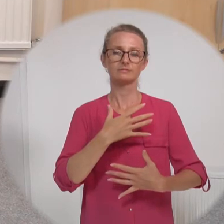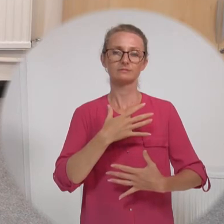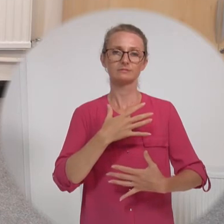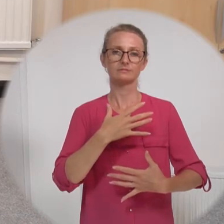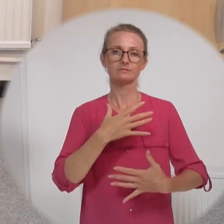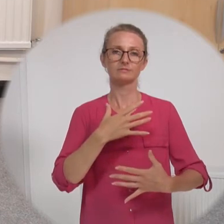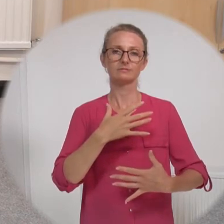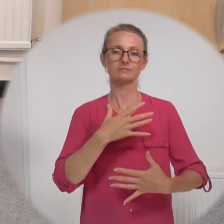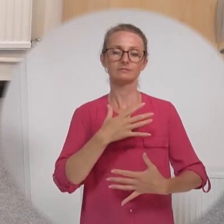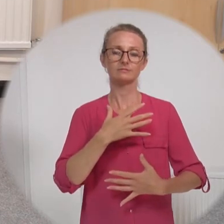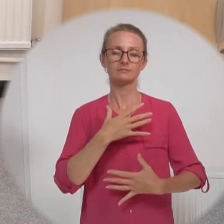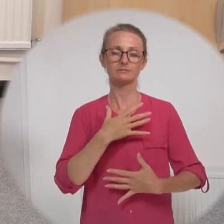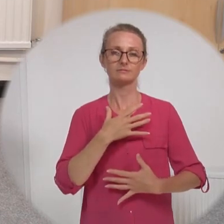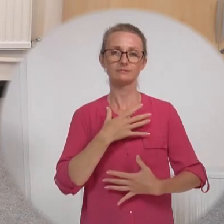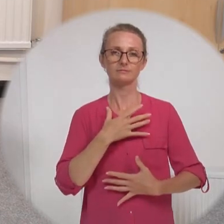and out,